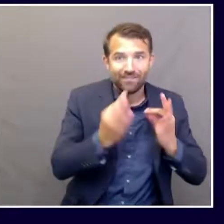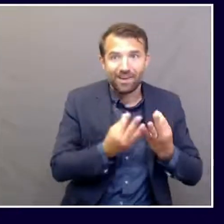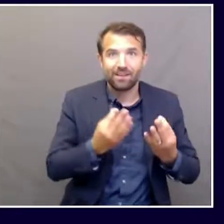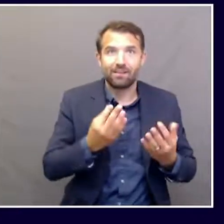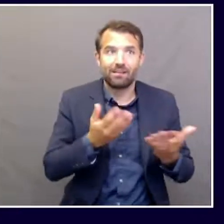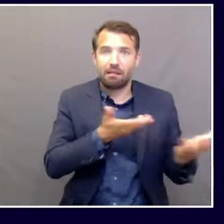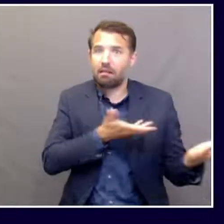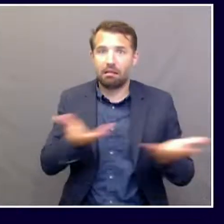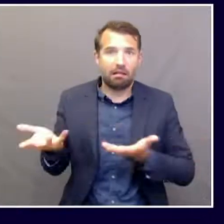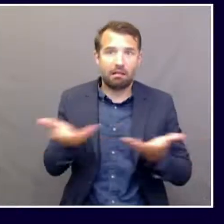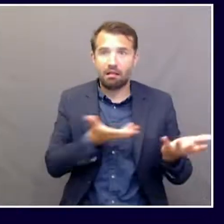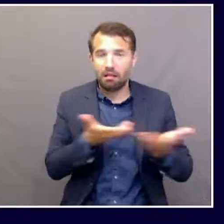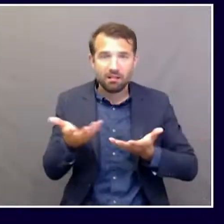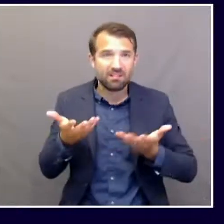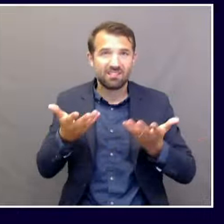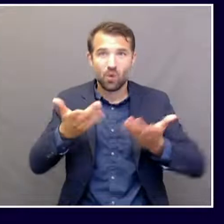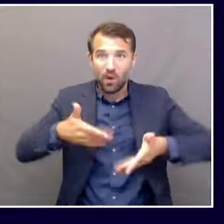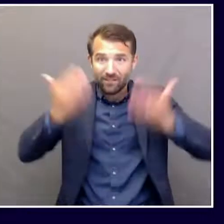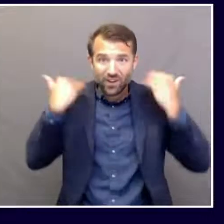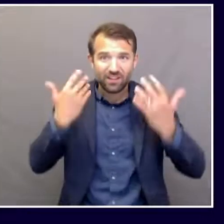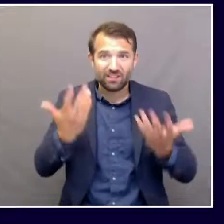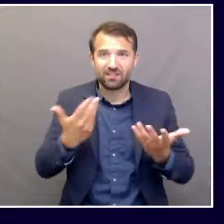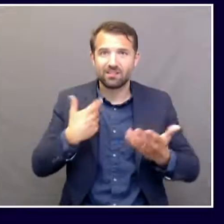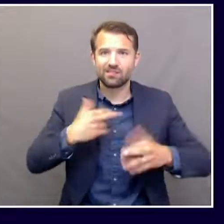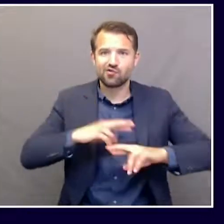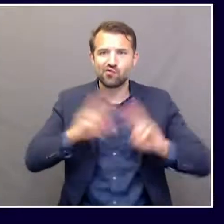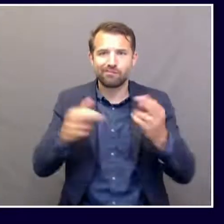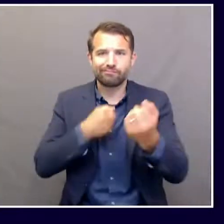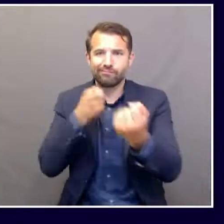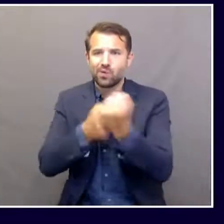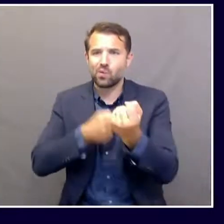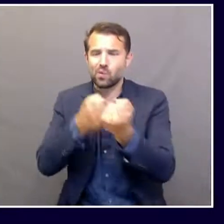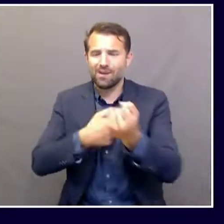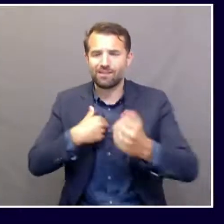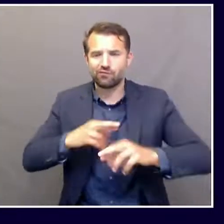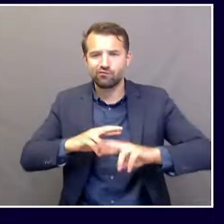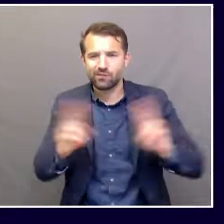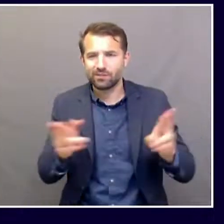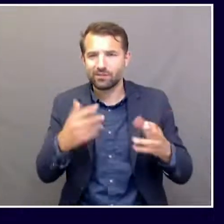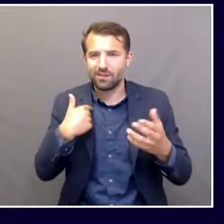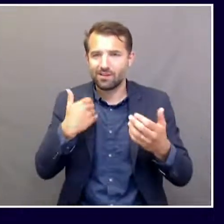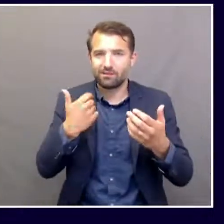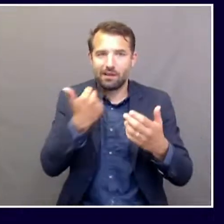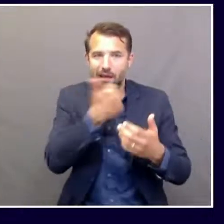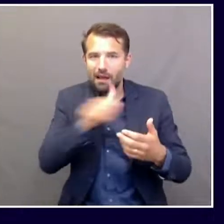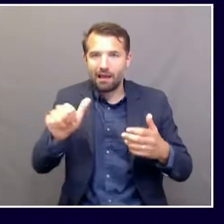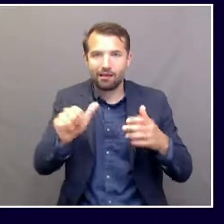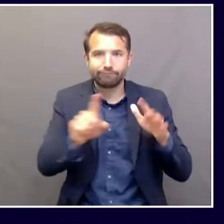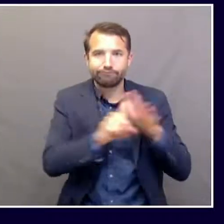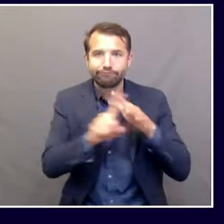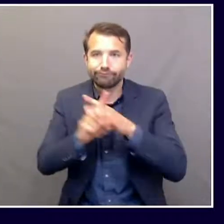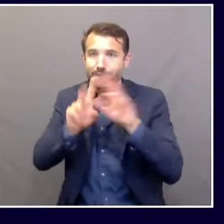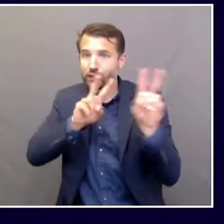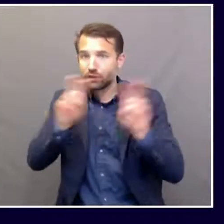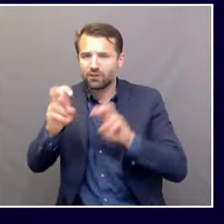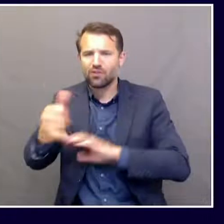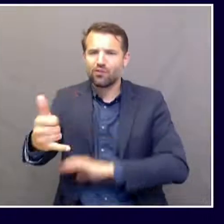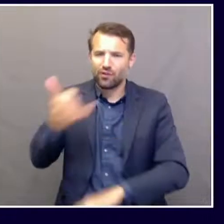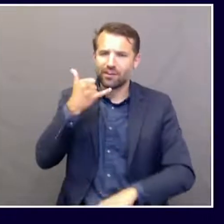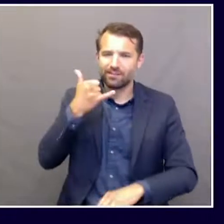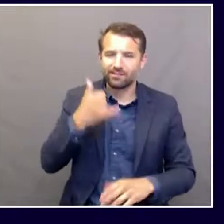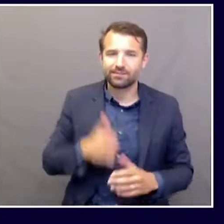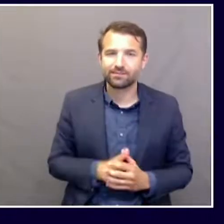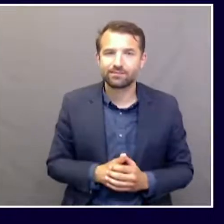really have addressed the different range of needs. We just know sometimes it's darkest before the dawn, and we need to continue